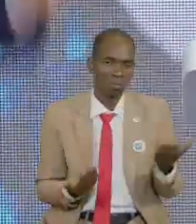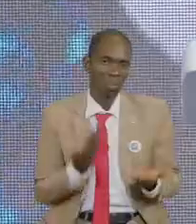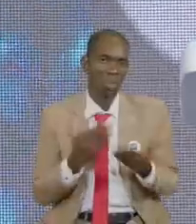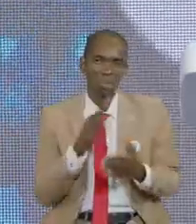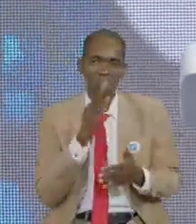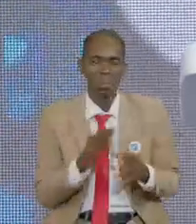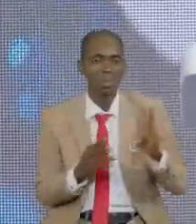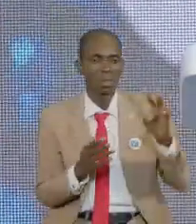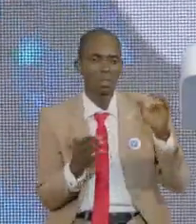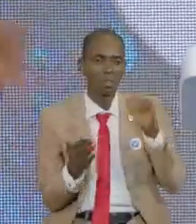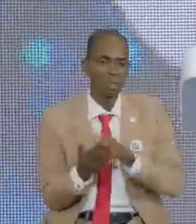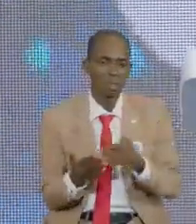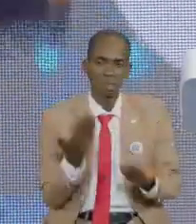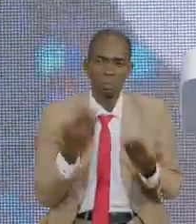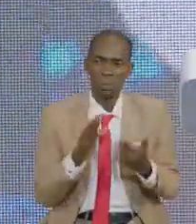7,000,